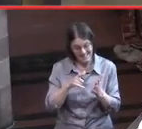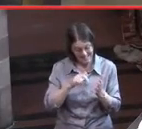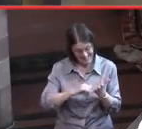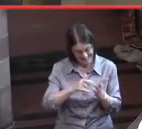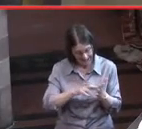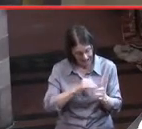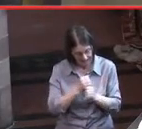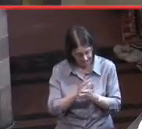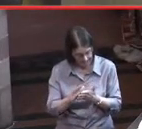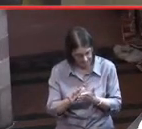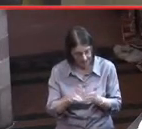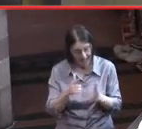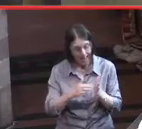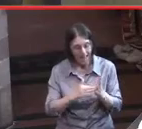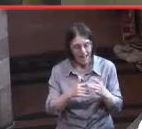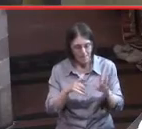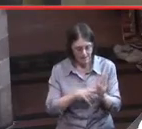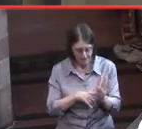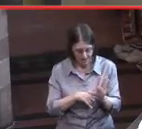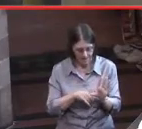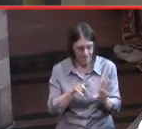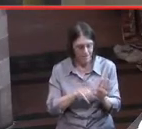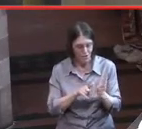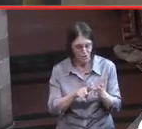Emily Rosalind Alice Young,